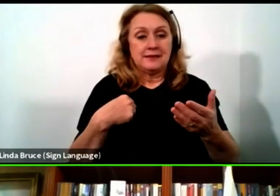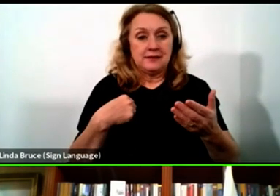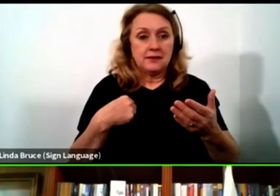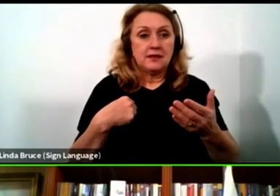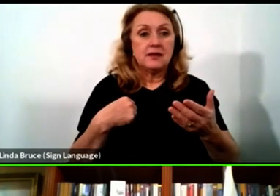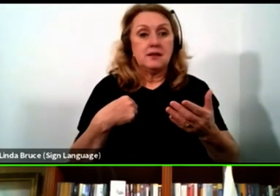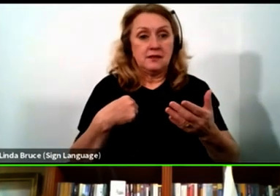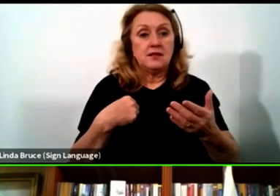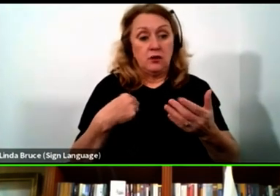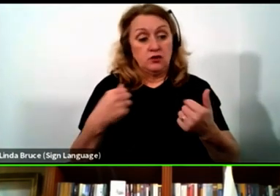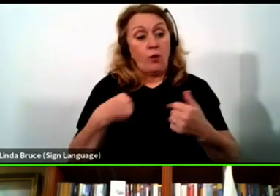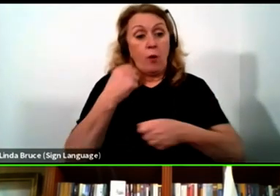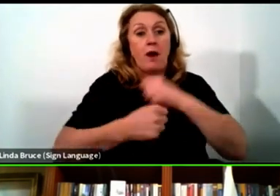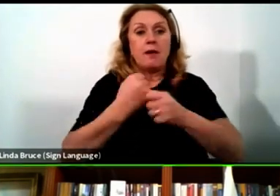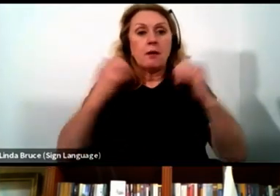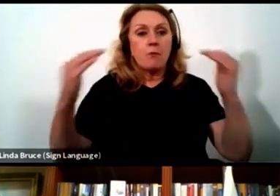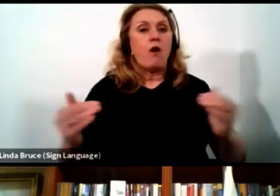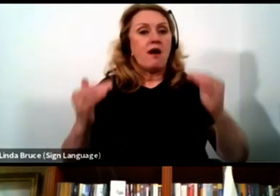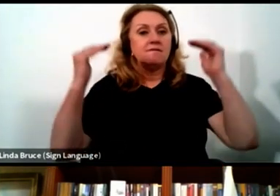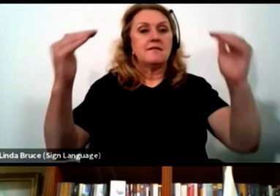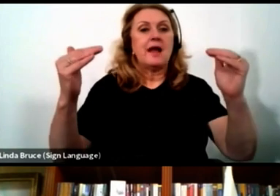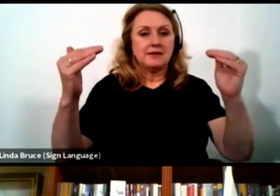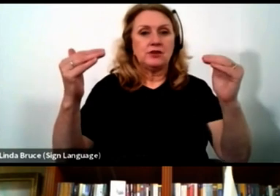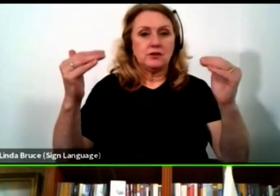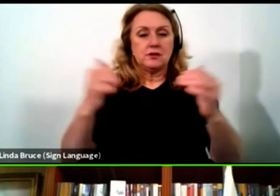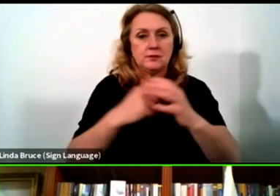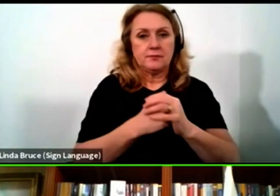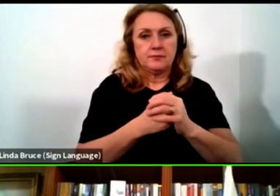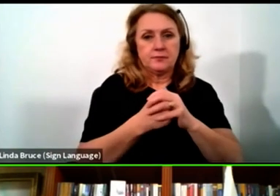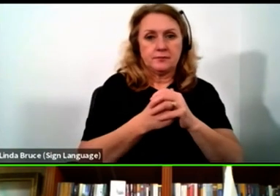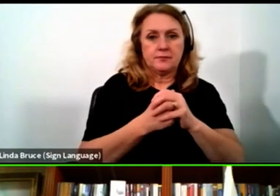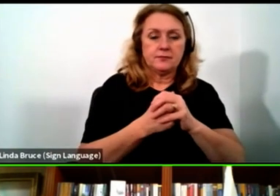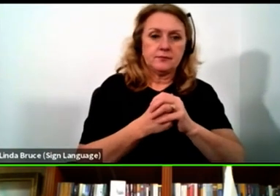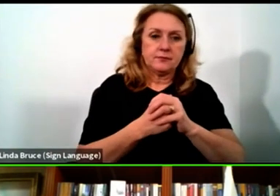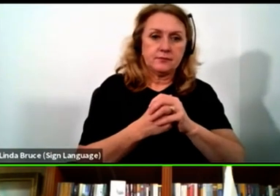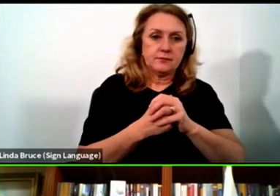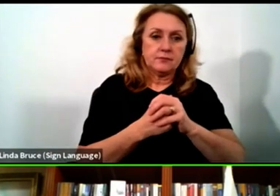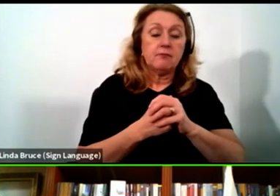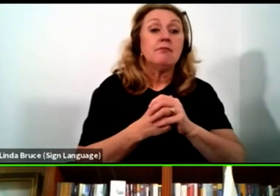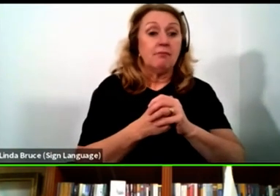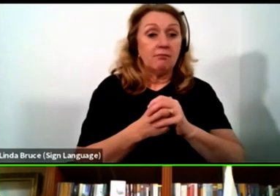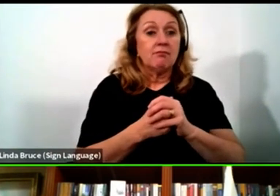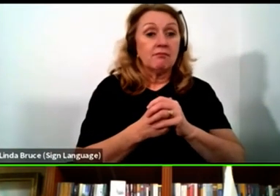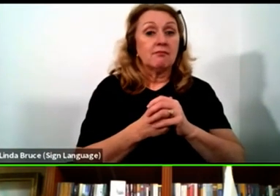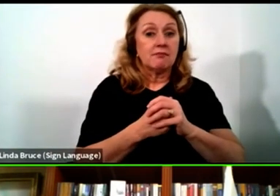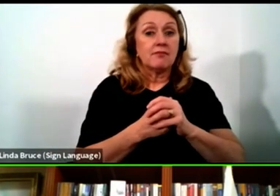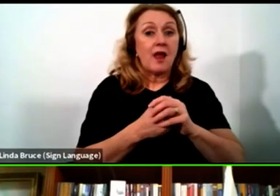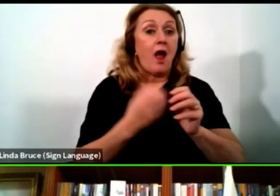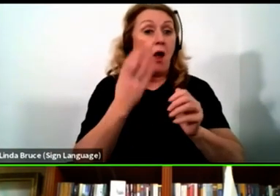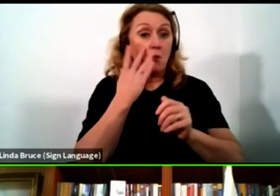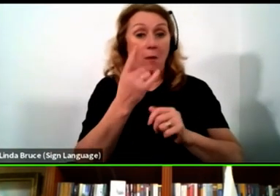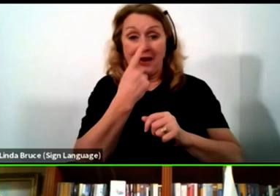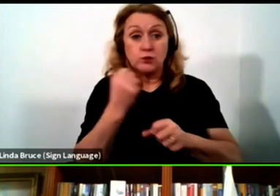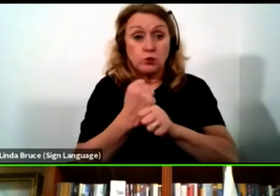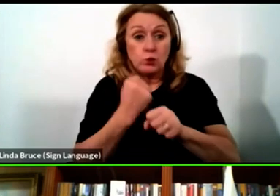dynamic comparative advantage in producing the kinds of goods that can go to global markets. When we're able to then build it, we will be able